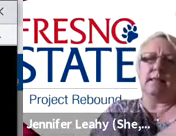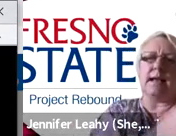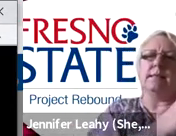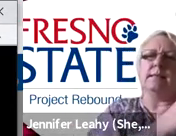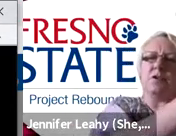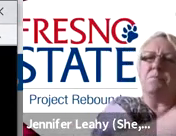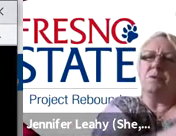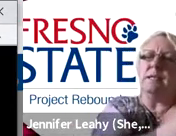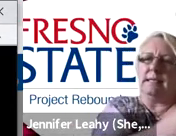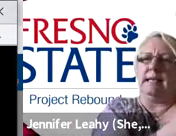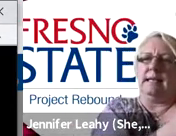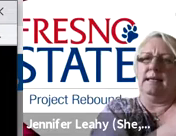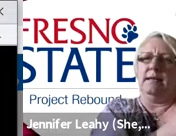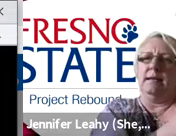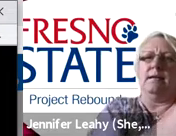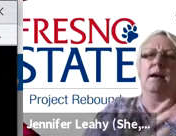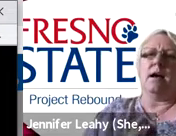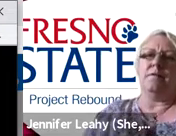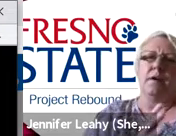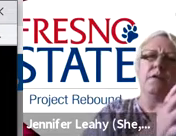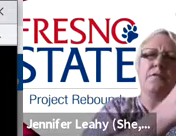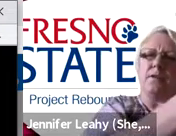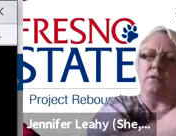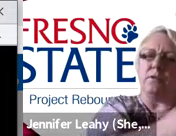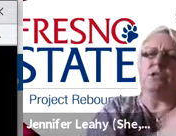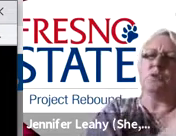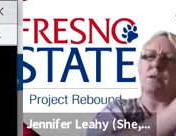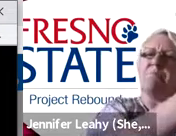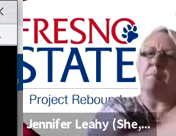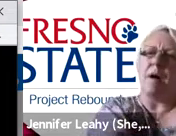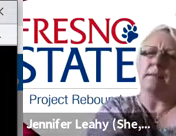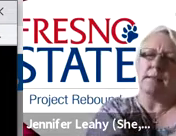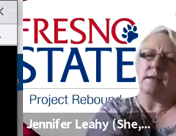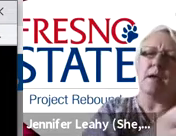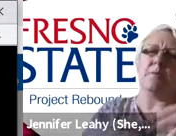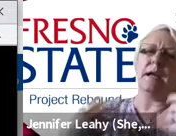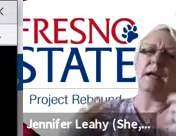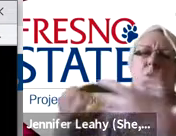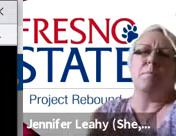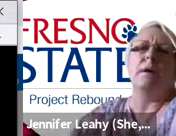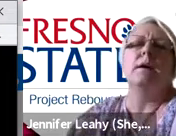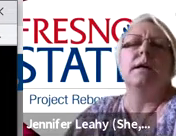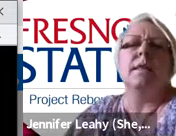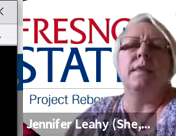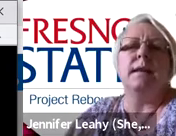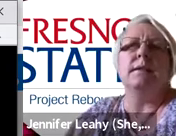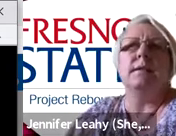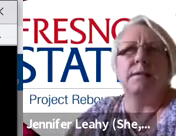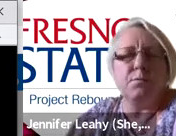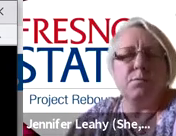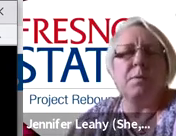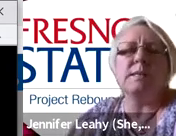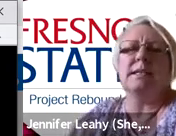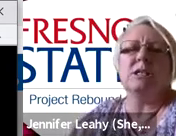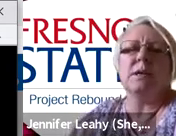this collective community of a funnel into something positive, and bringing hope that